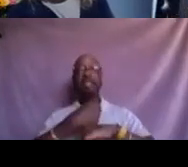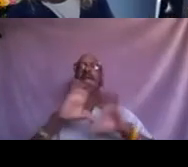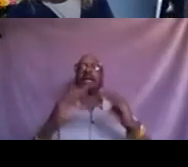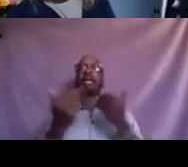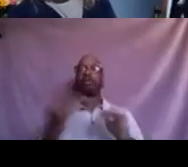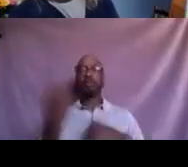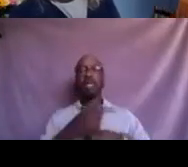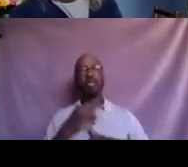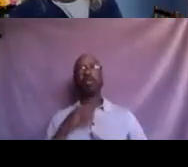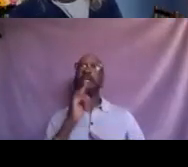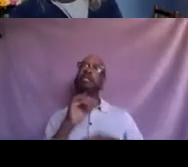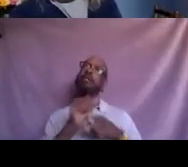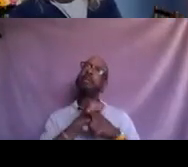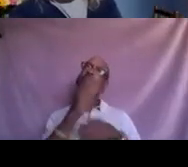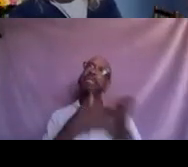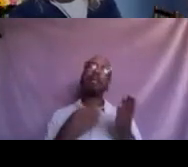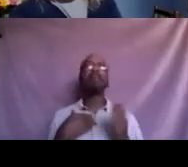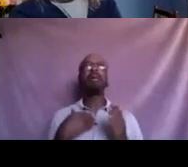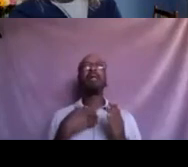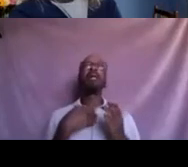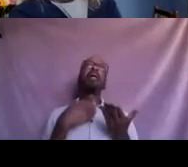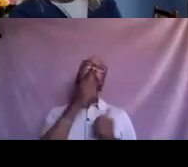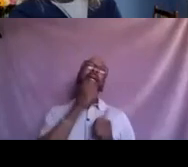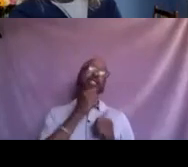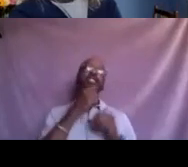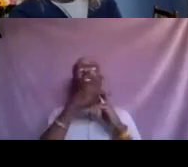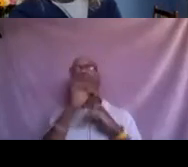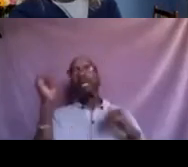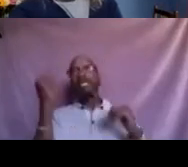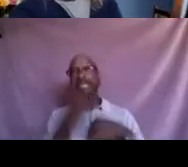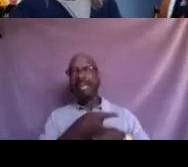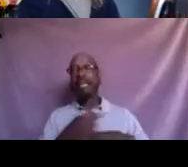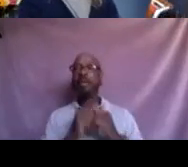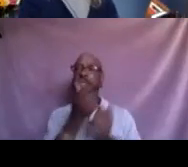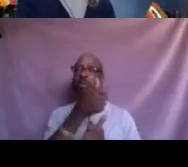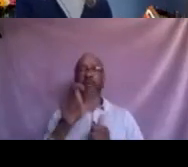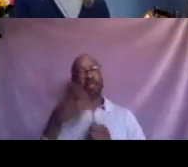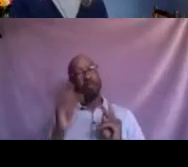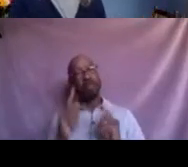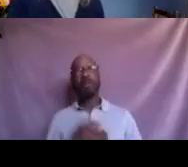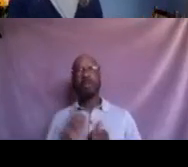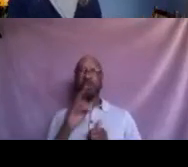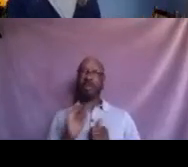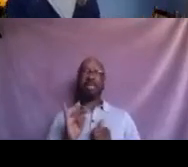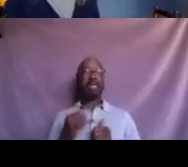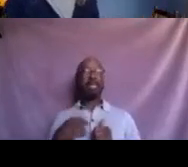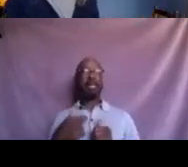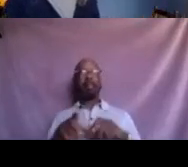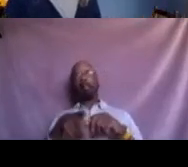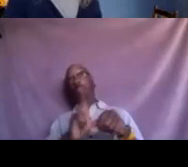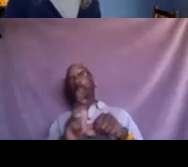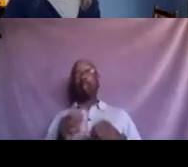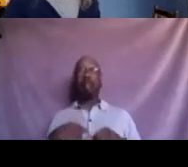patience and grace today, both with yourself, because classroom, there's a lot to know. And if you are a true beginner, there's like any